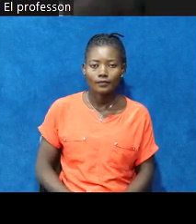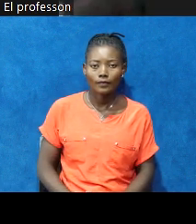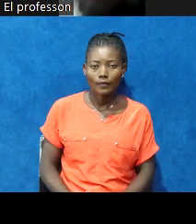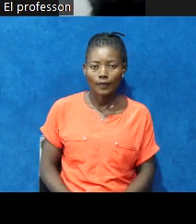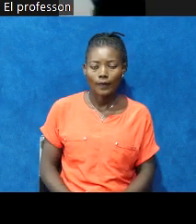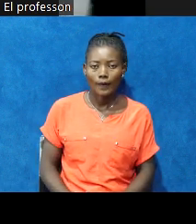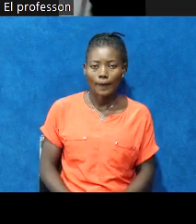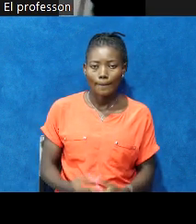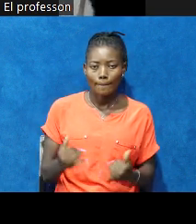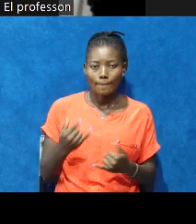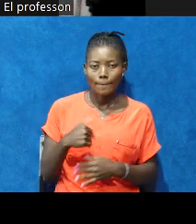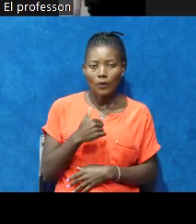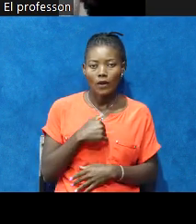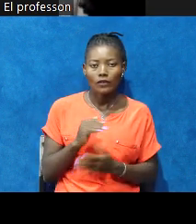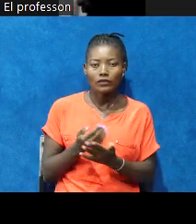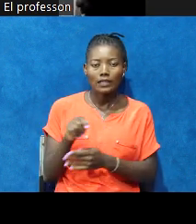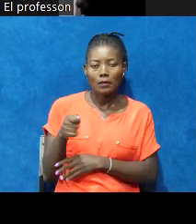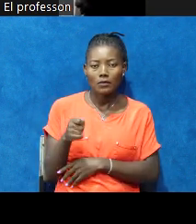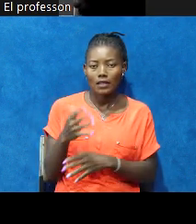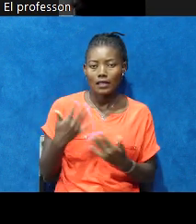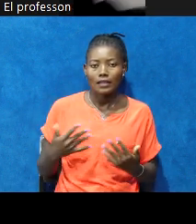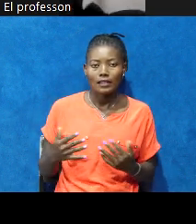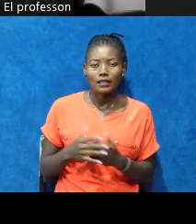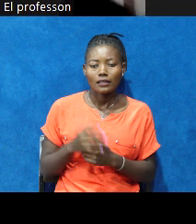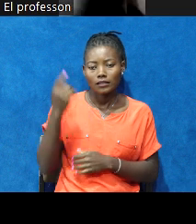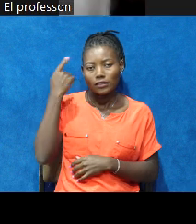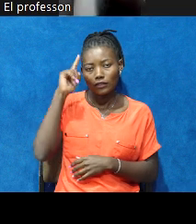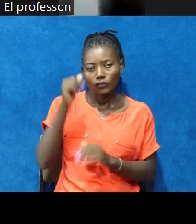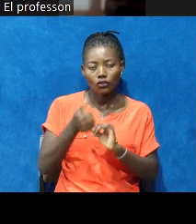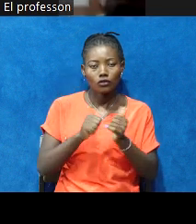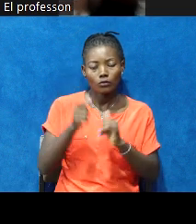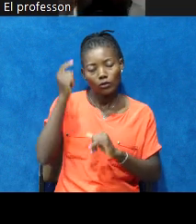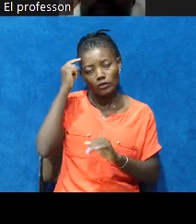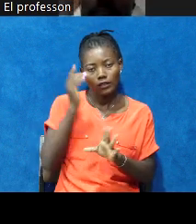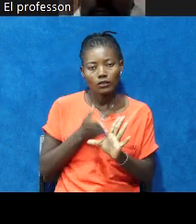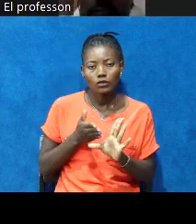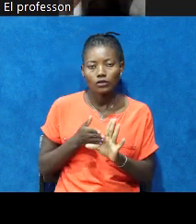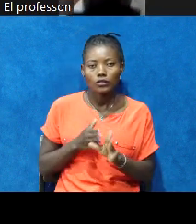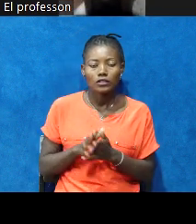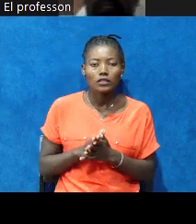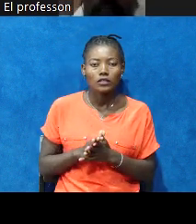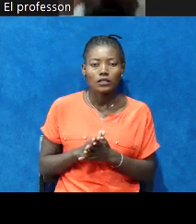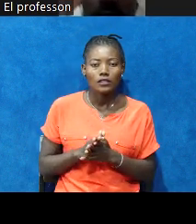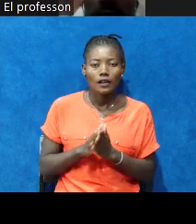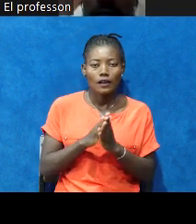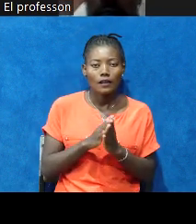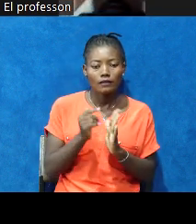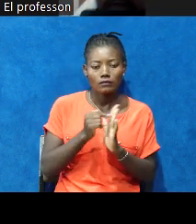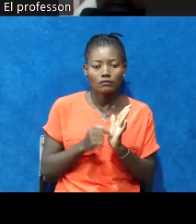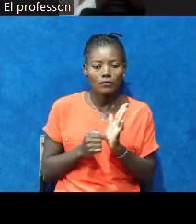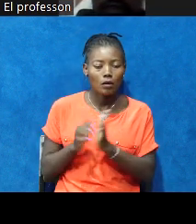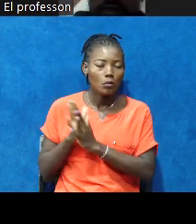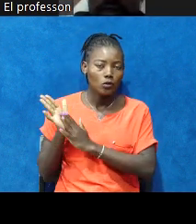So here are some key components of sports psychology. Psychological factors such